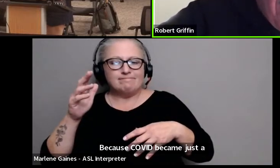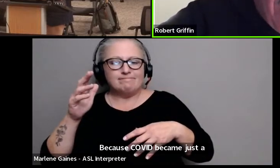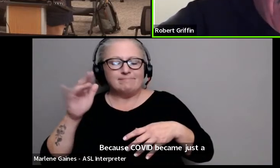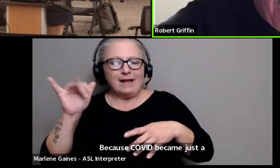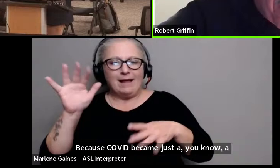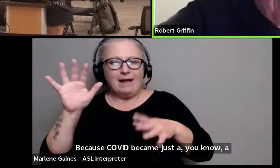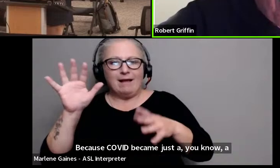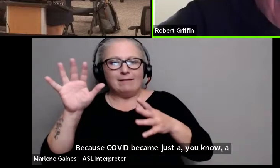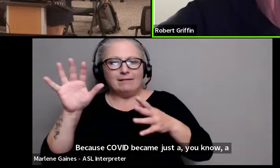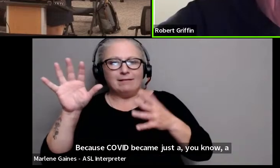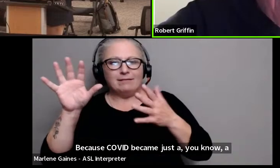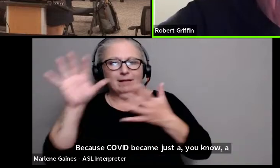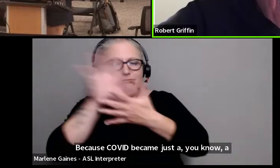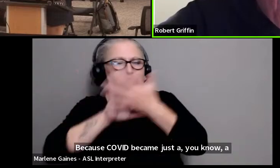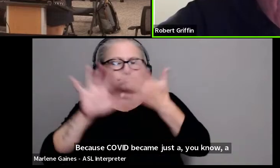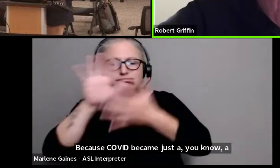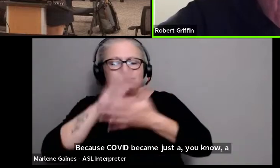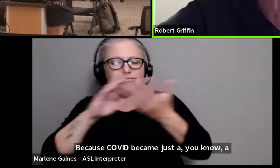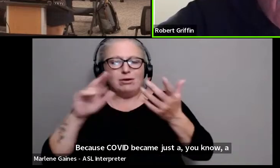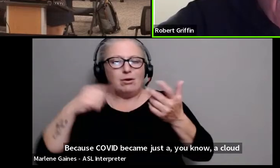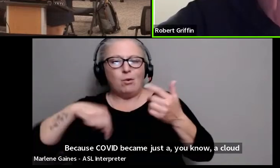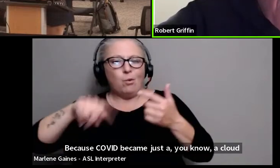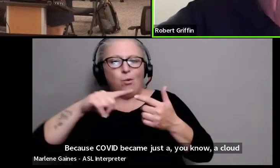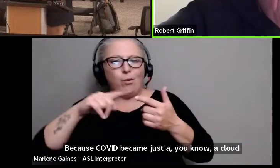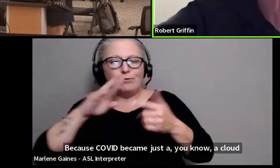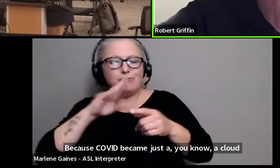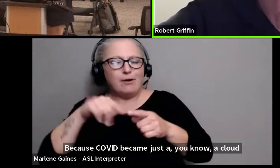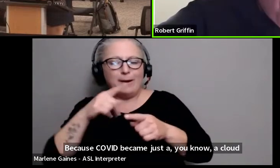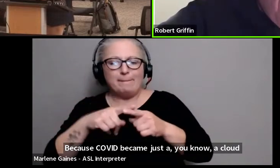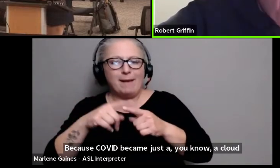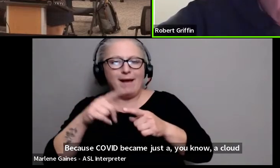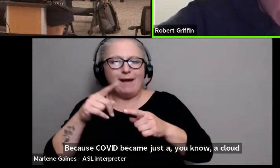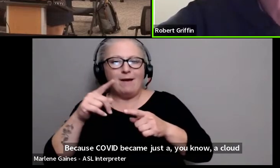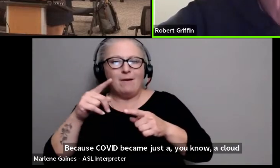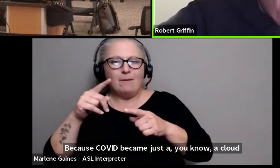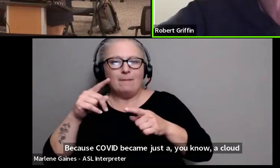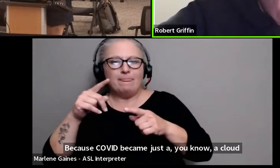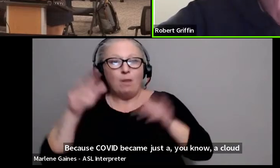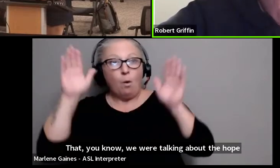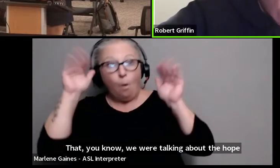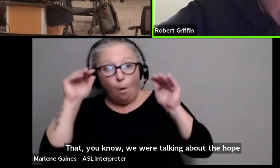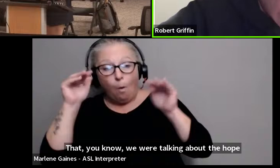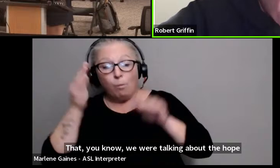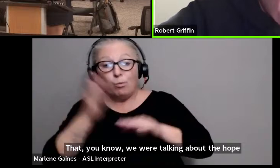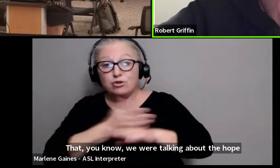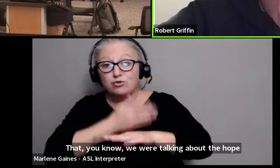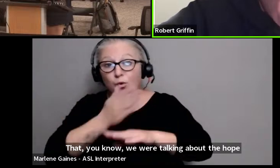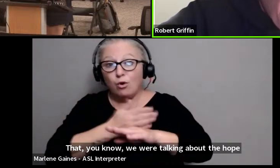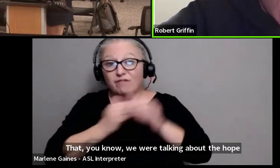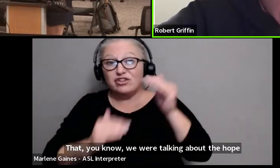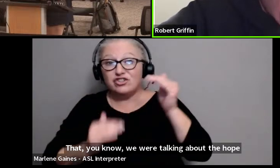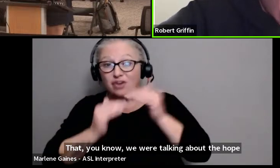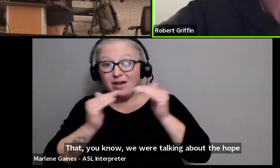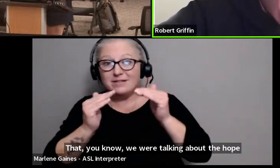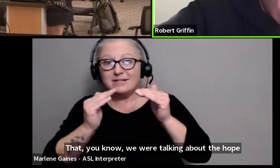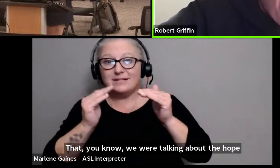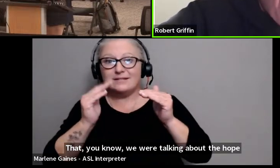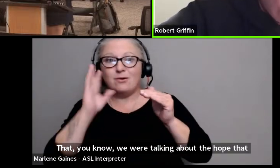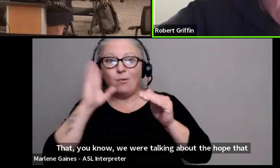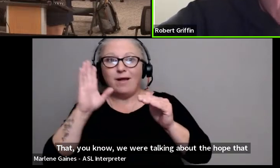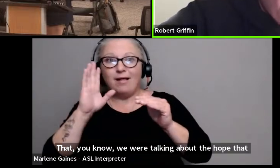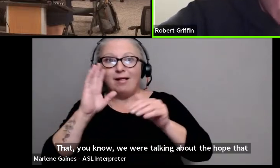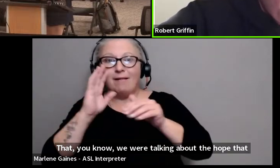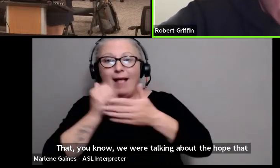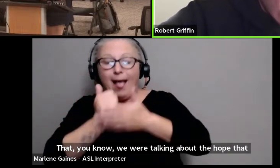cloud, that, we were talking about the hope that restorative justice would bring to our campuses